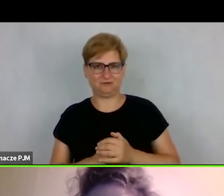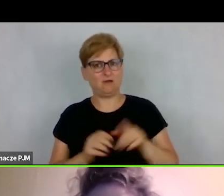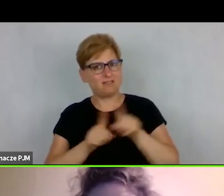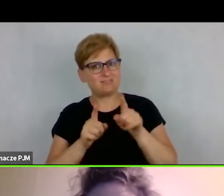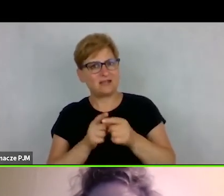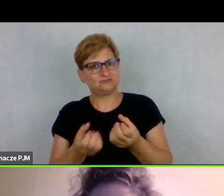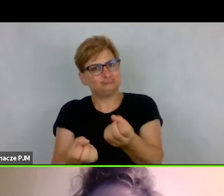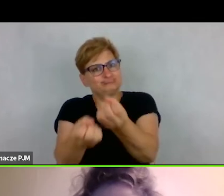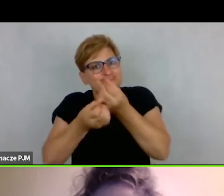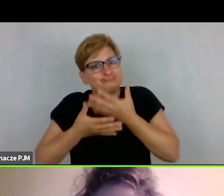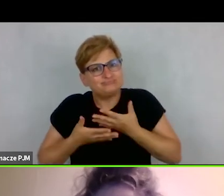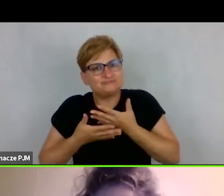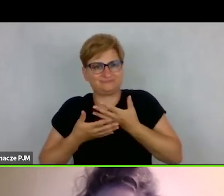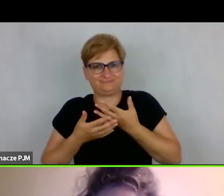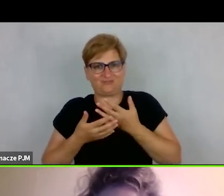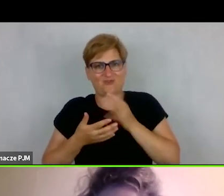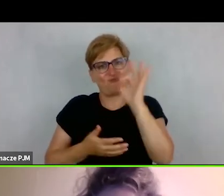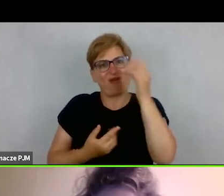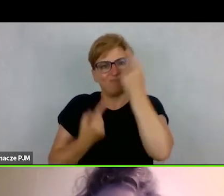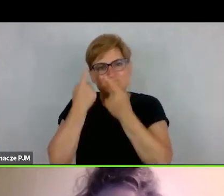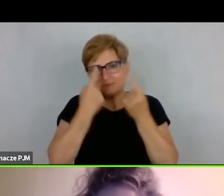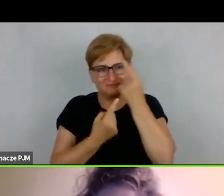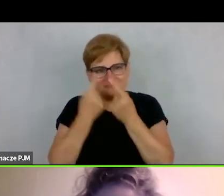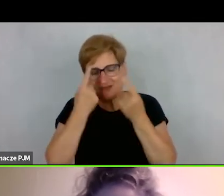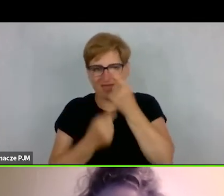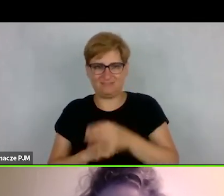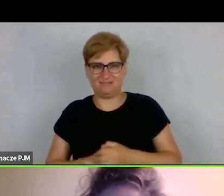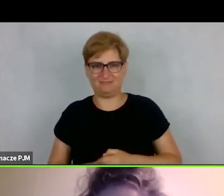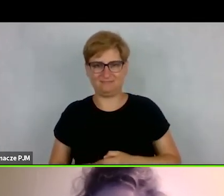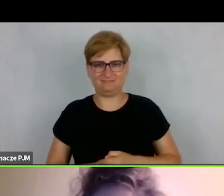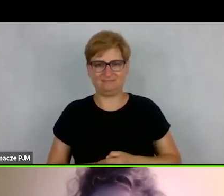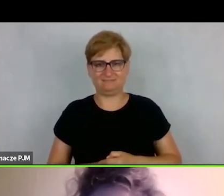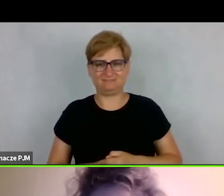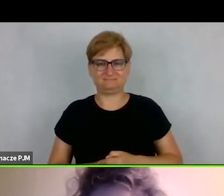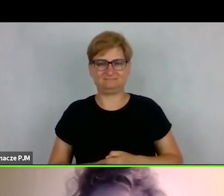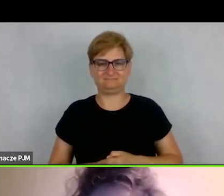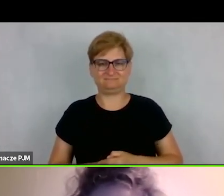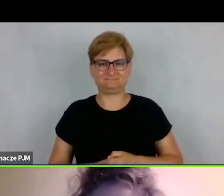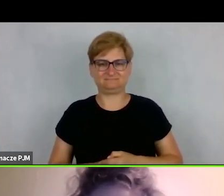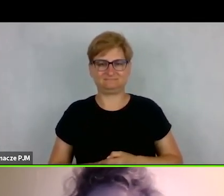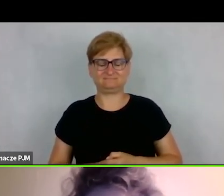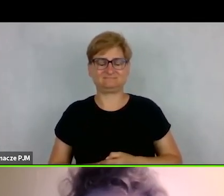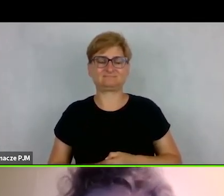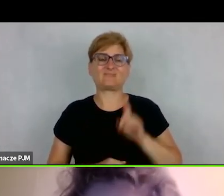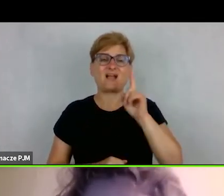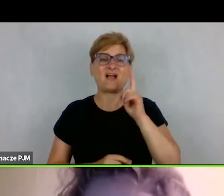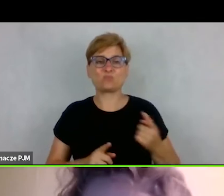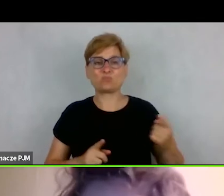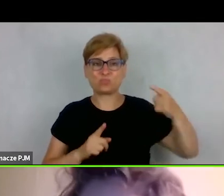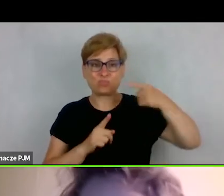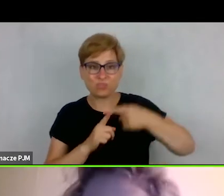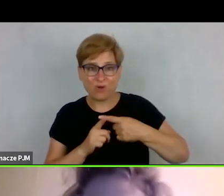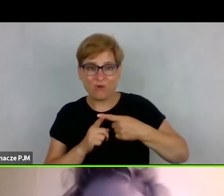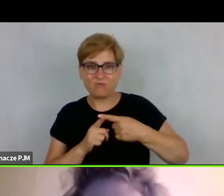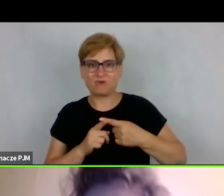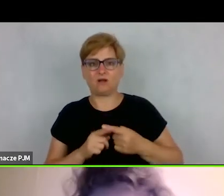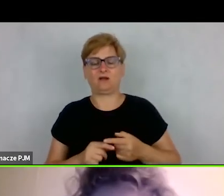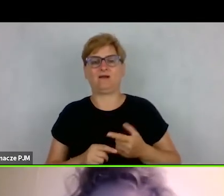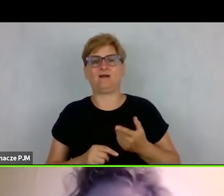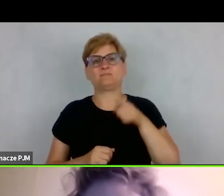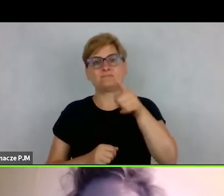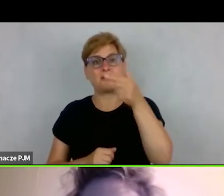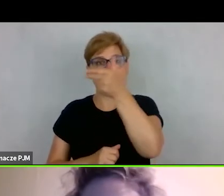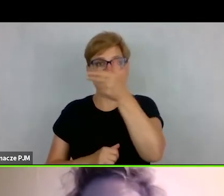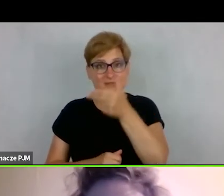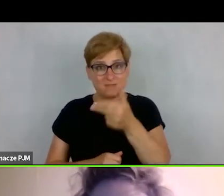And having in mind, like the context being so far and so close to each other, it's really